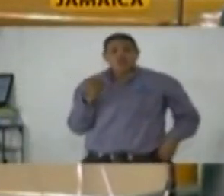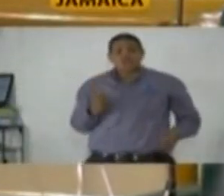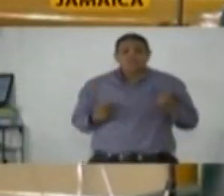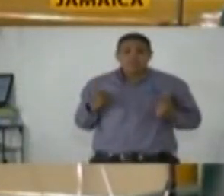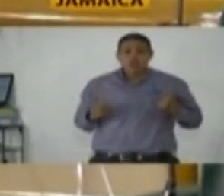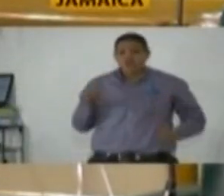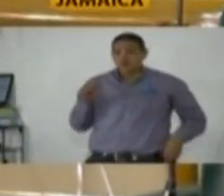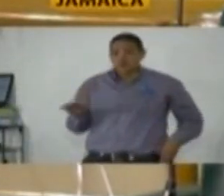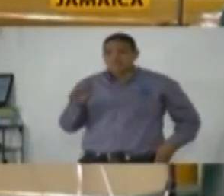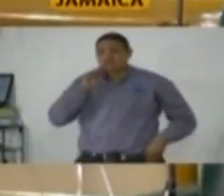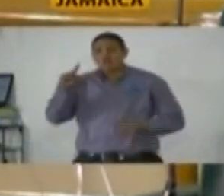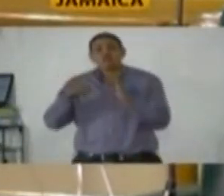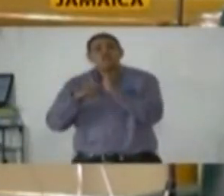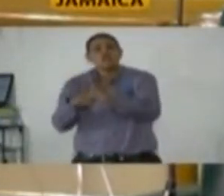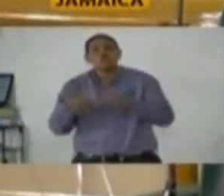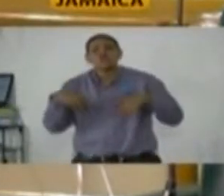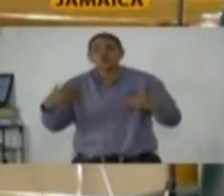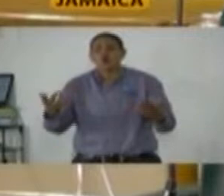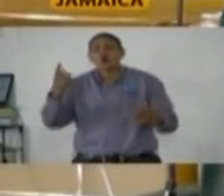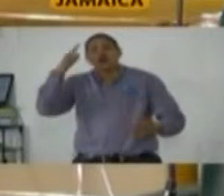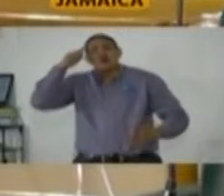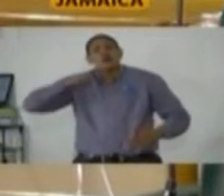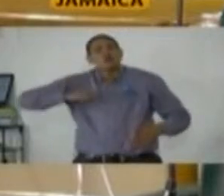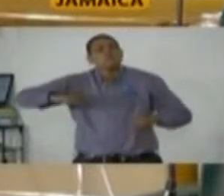24, demonstrating their resilience.